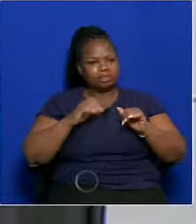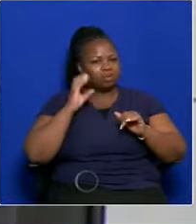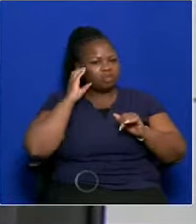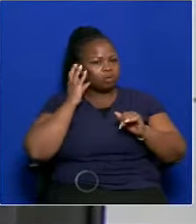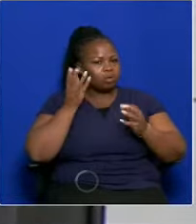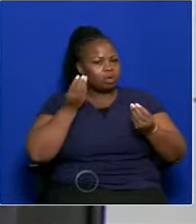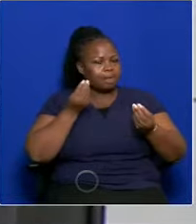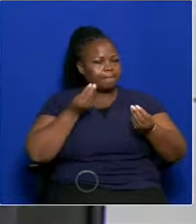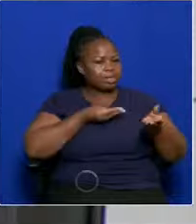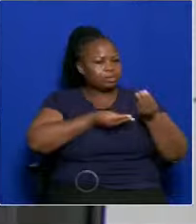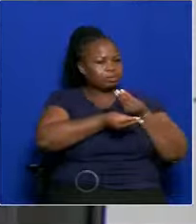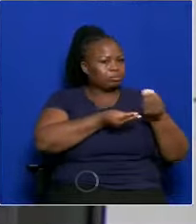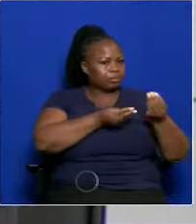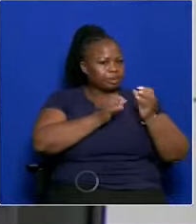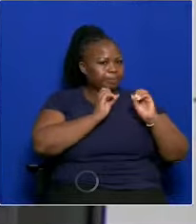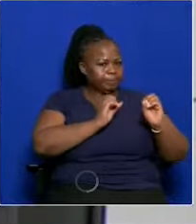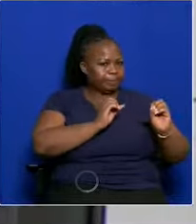Matlala?